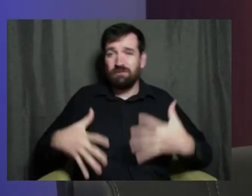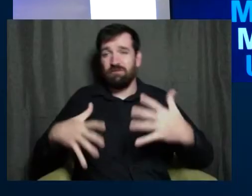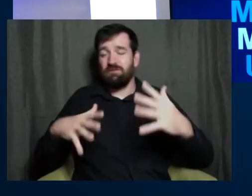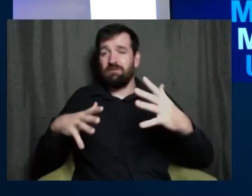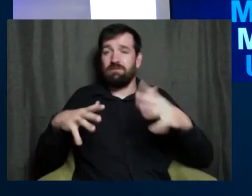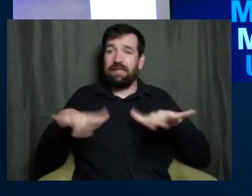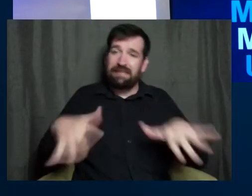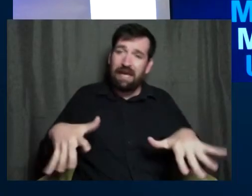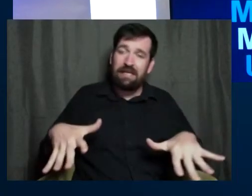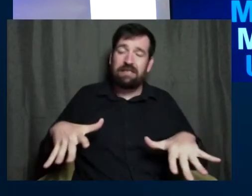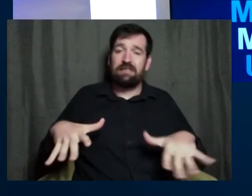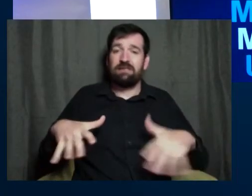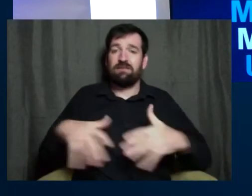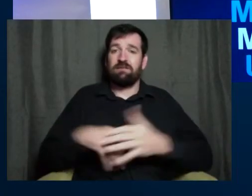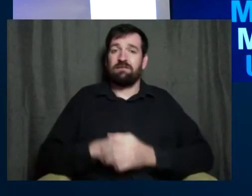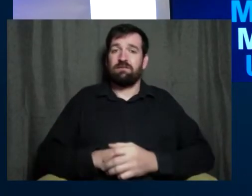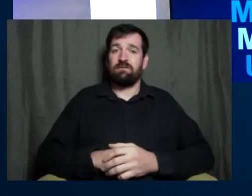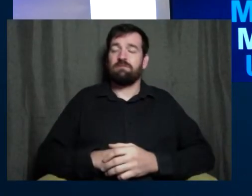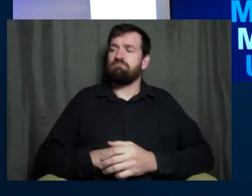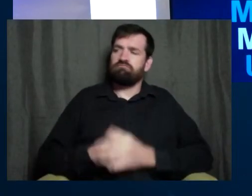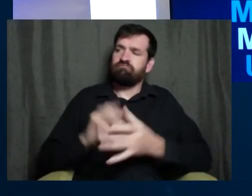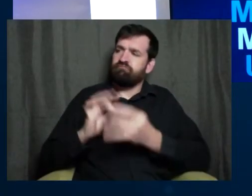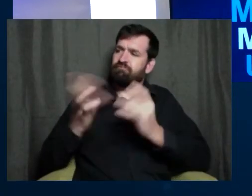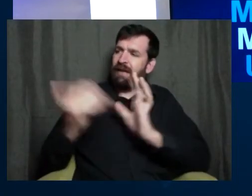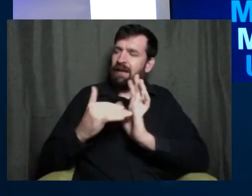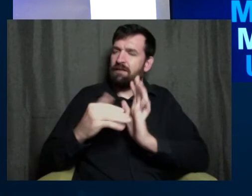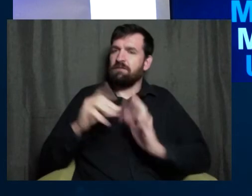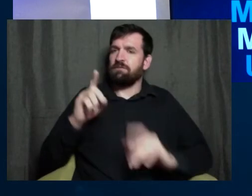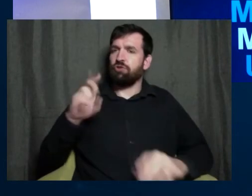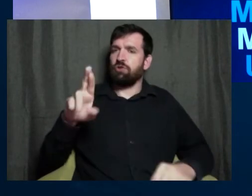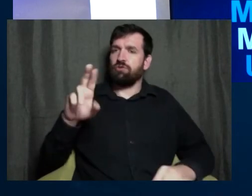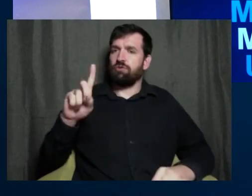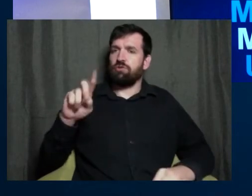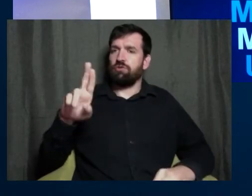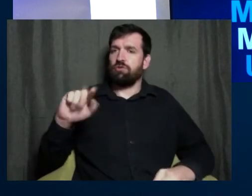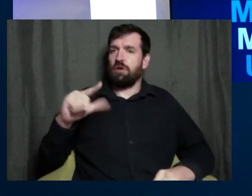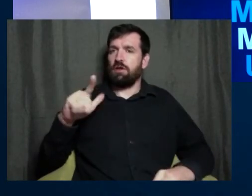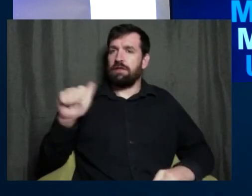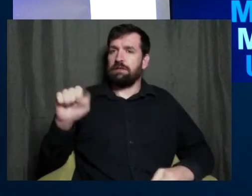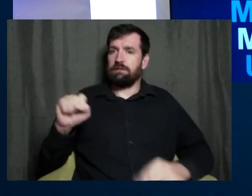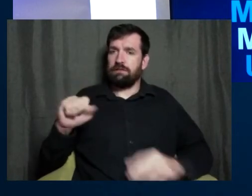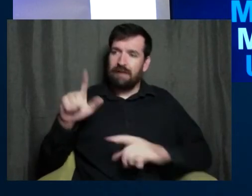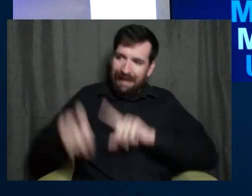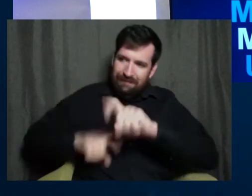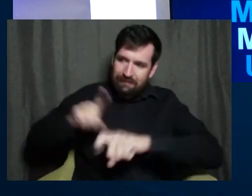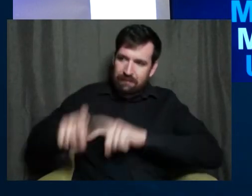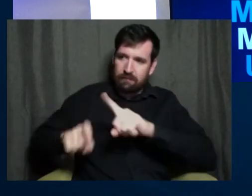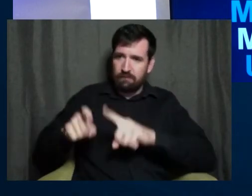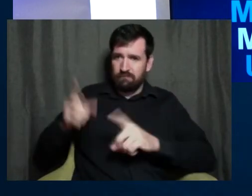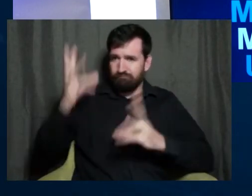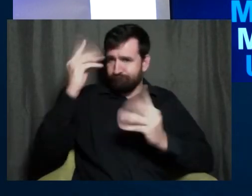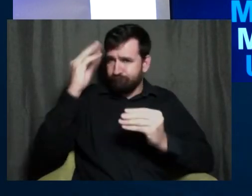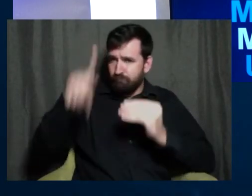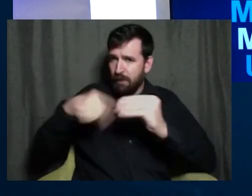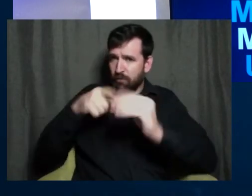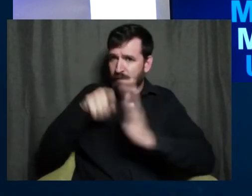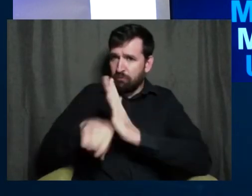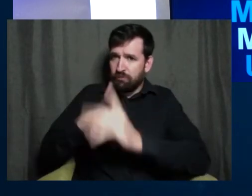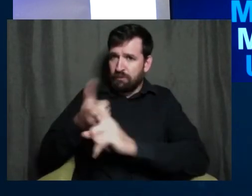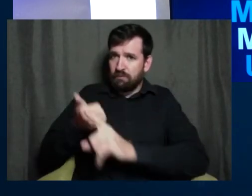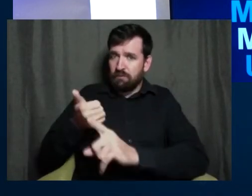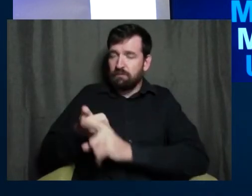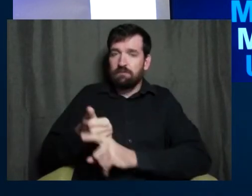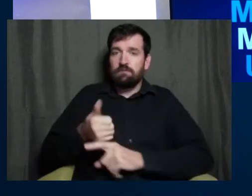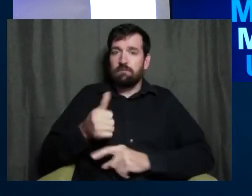can you please reiterate, because I've talked to Dr. Douglas about this too, that talking to your children and asking them if they've had suicidal thoughts does not make